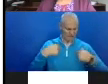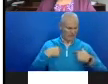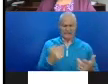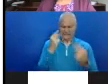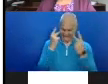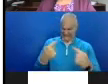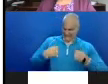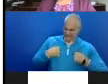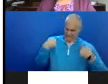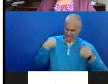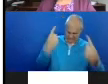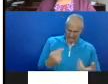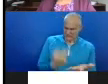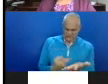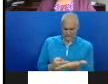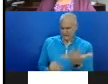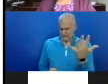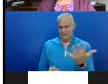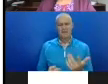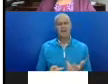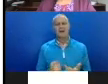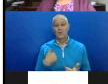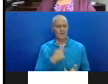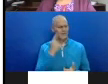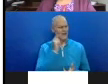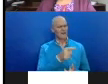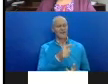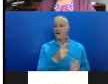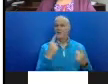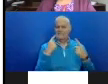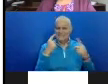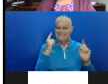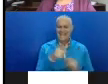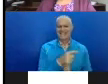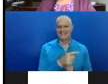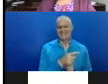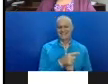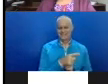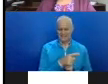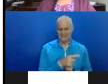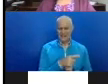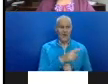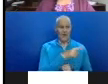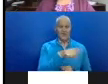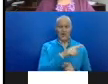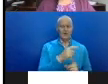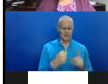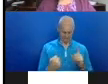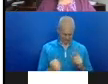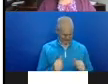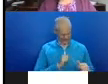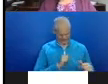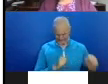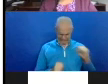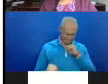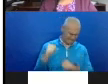In the early days, we thought that those guys were actually just success stories. The guys who would beat up on themselves and just engage